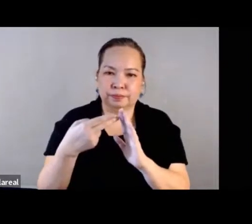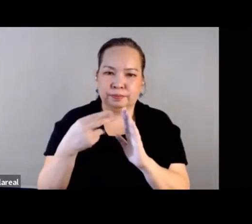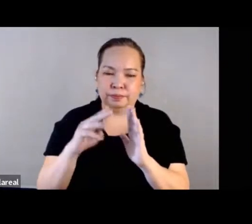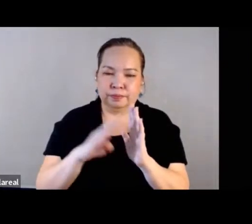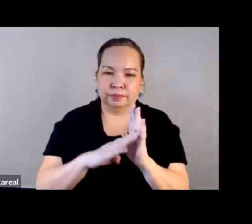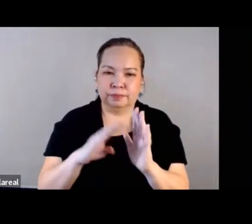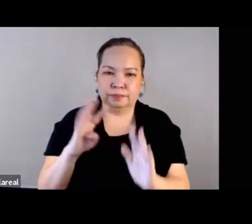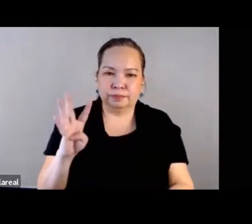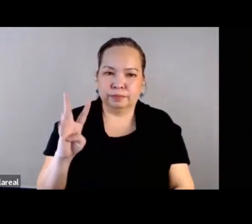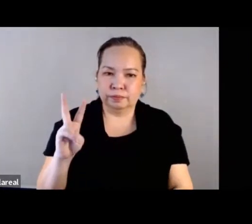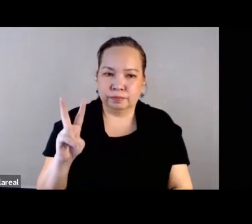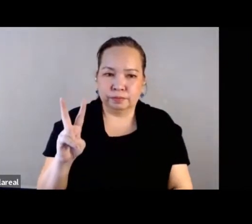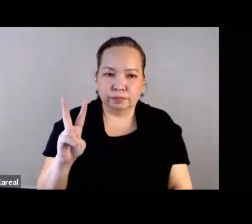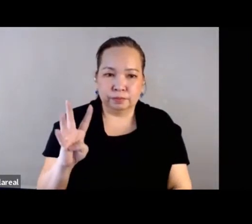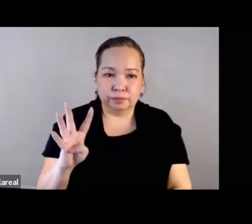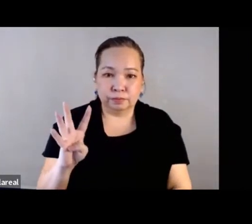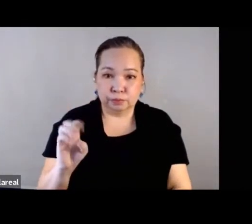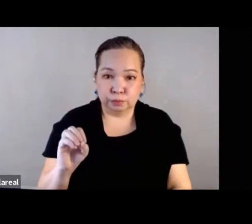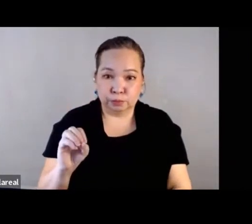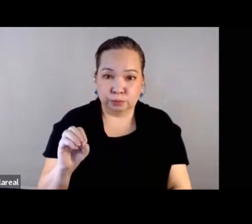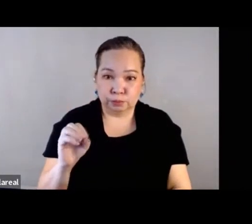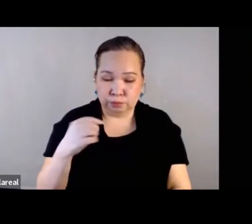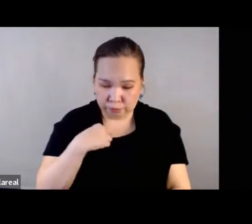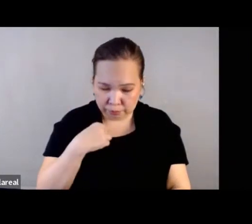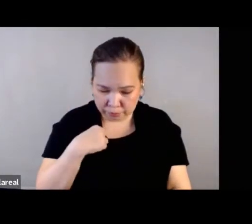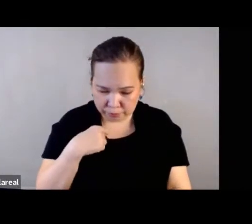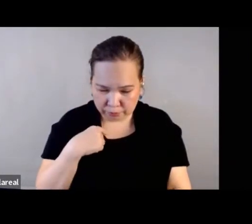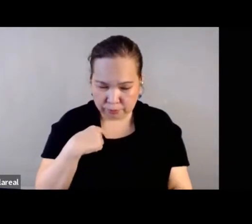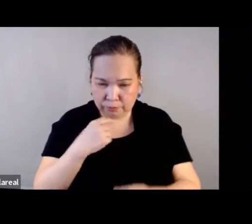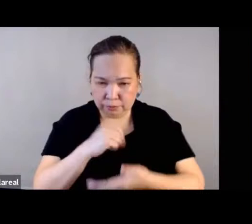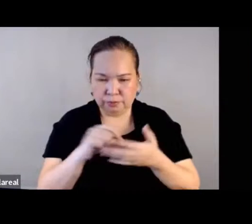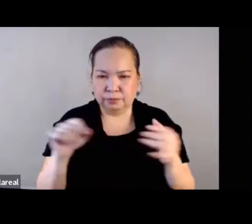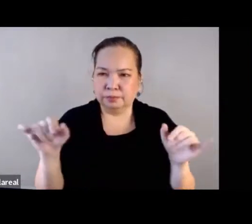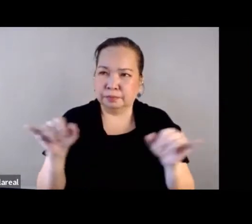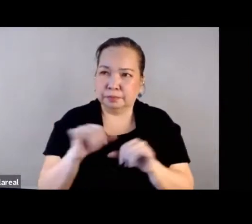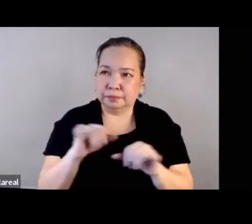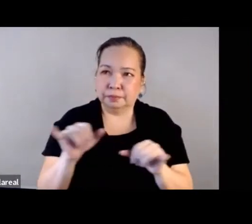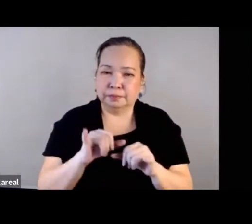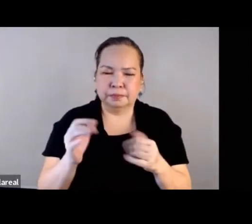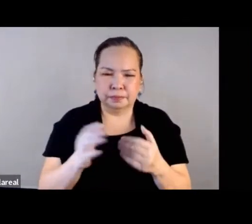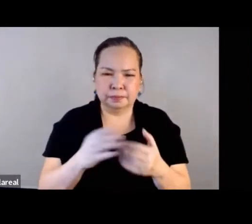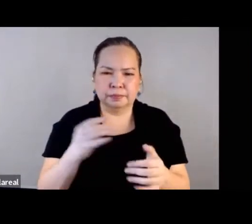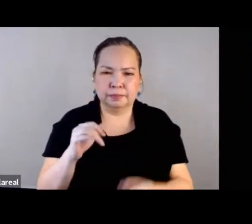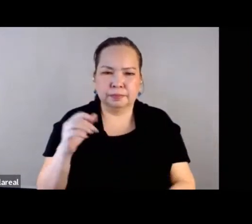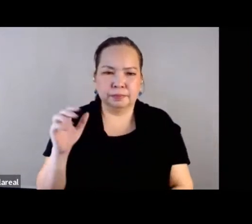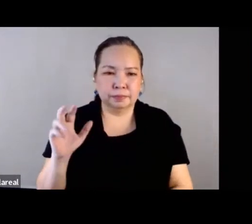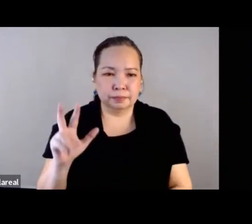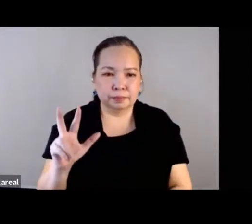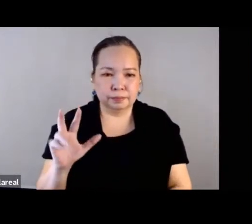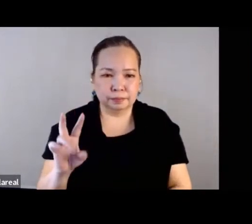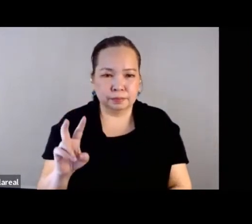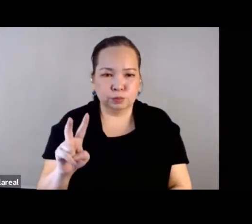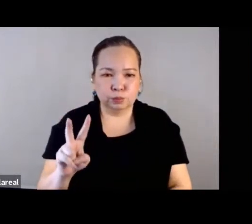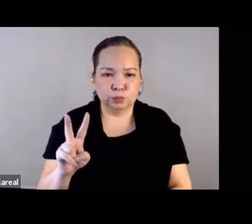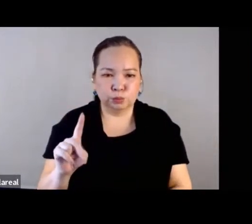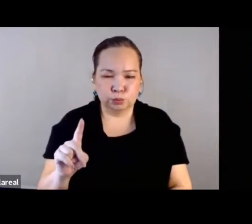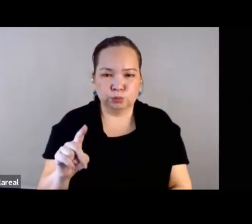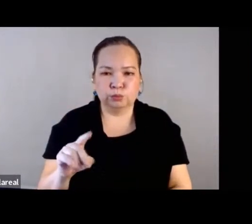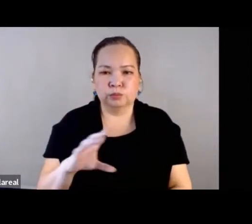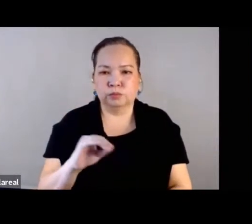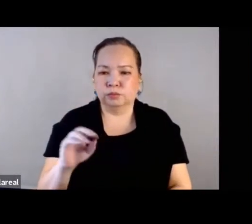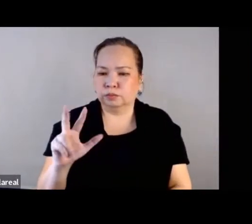by this representation, is basically the same as House Bill number 3721, 3847, except